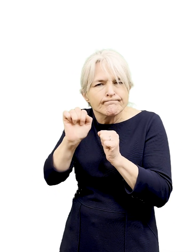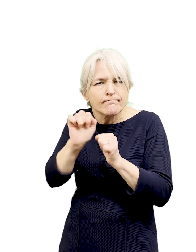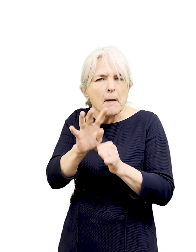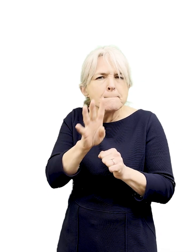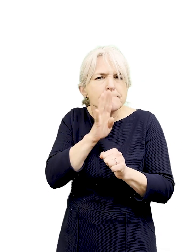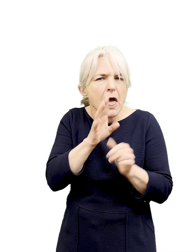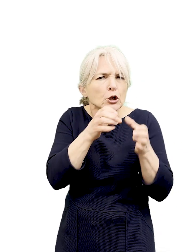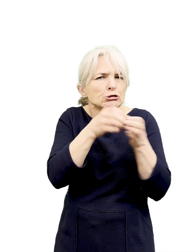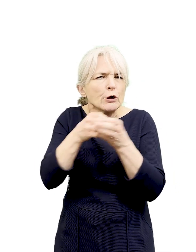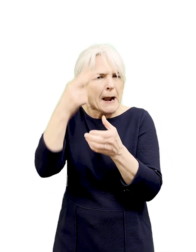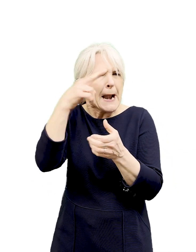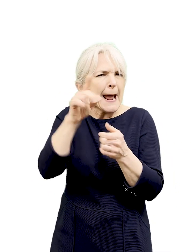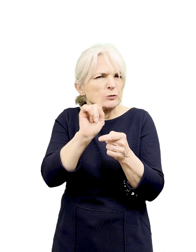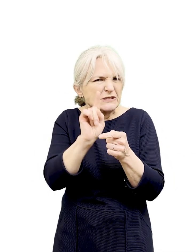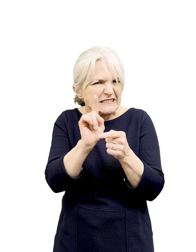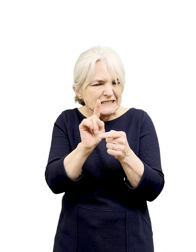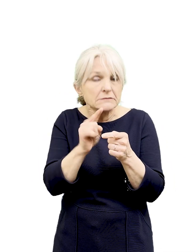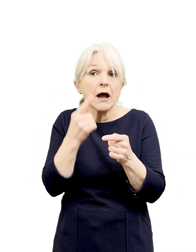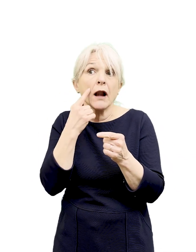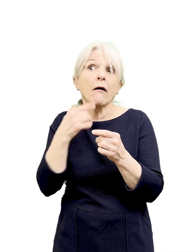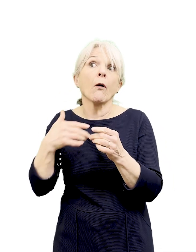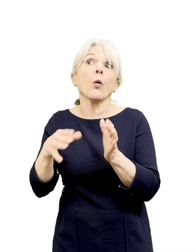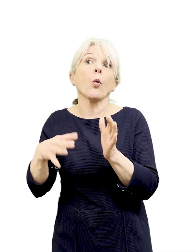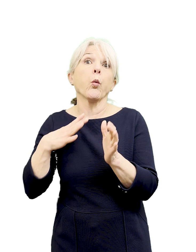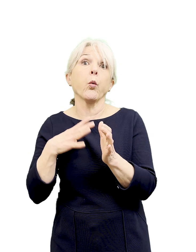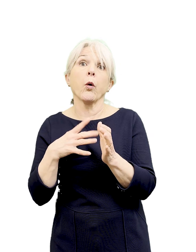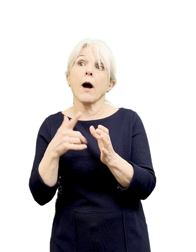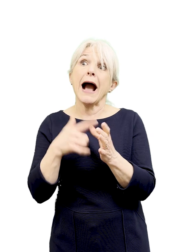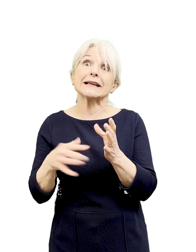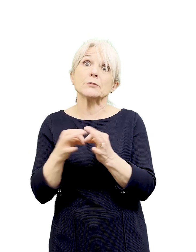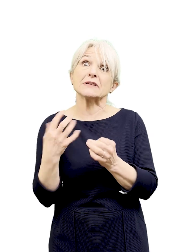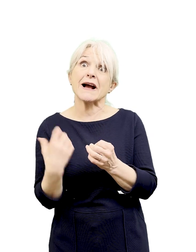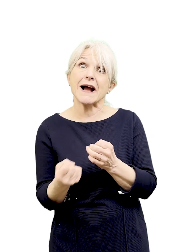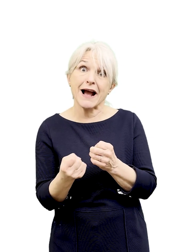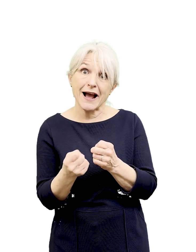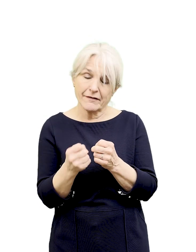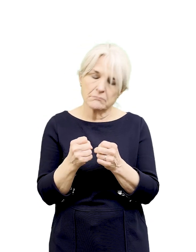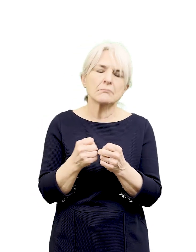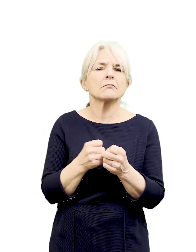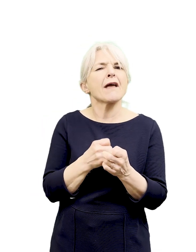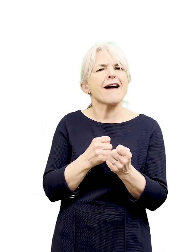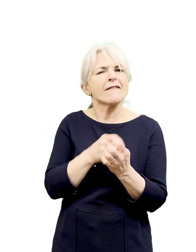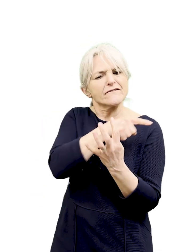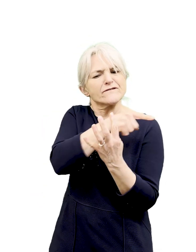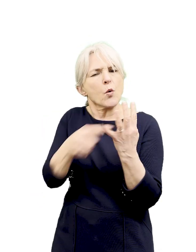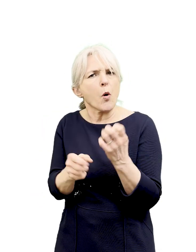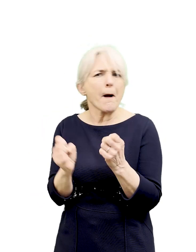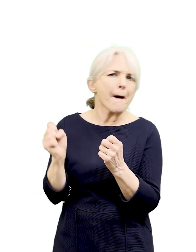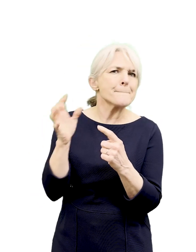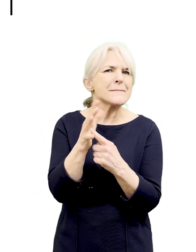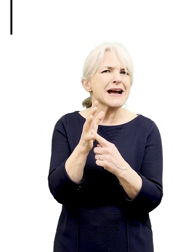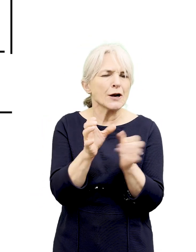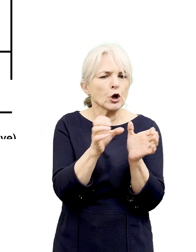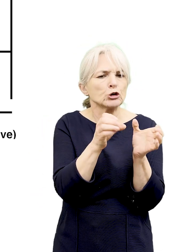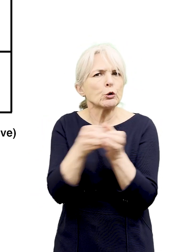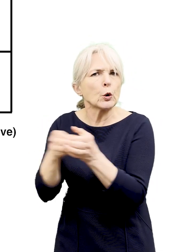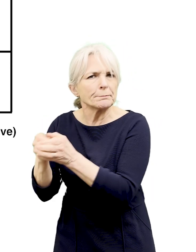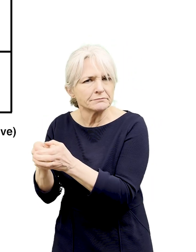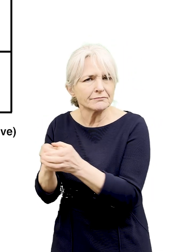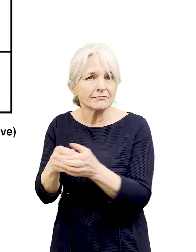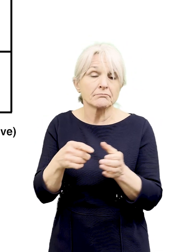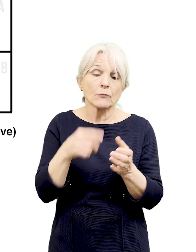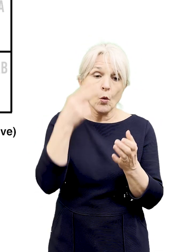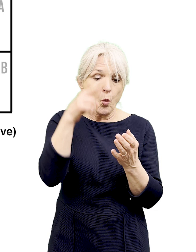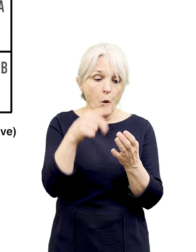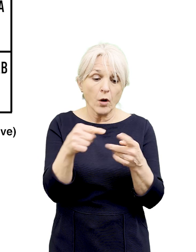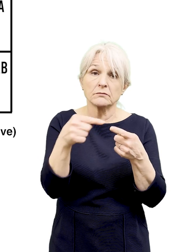There are 4 main blood groups: Group O, Group A, Group B, and Group AB. Each of these blood groups can either